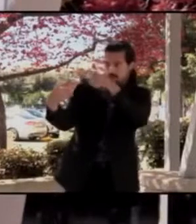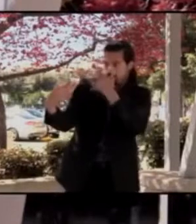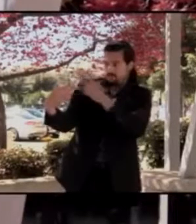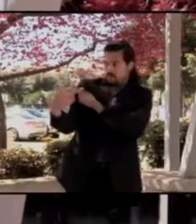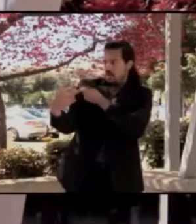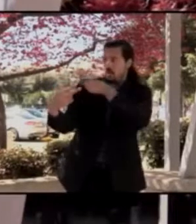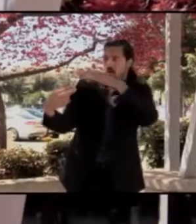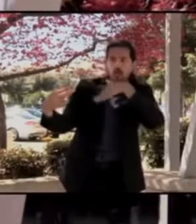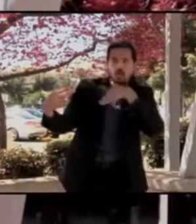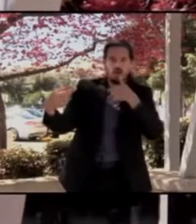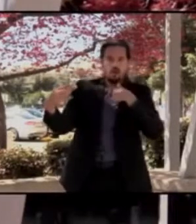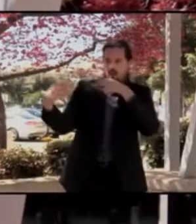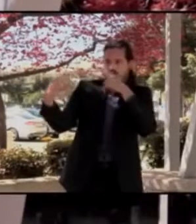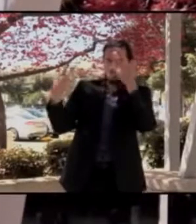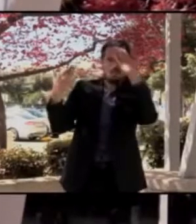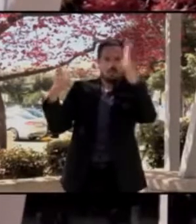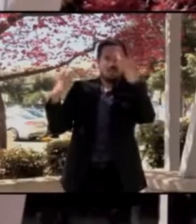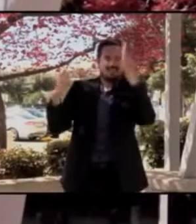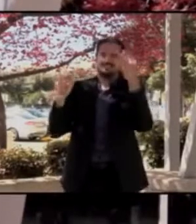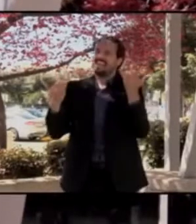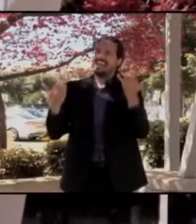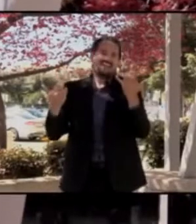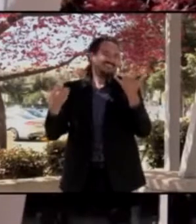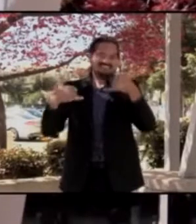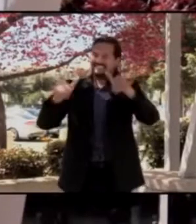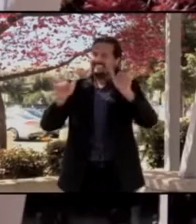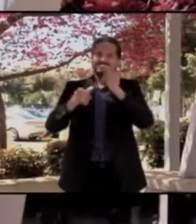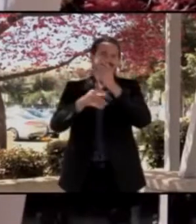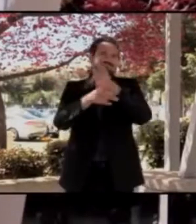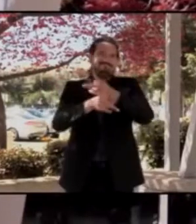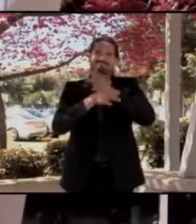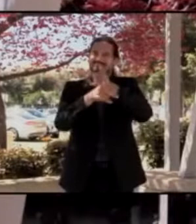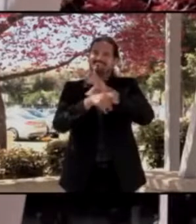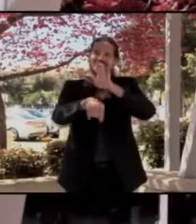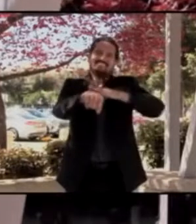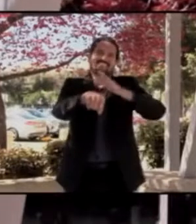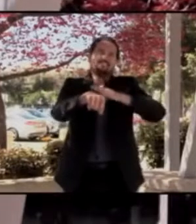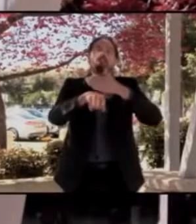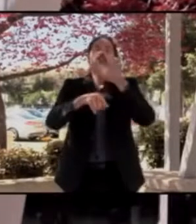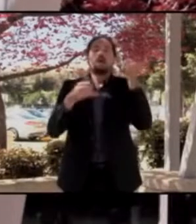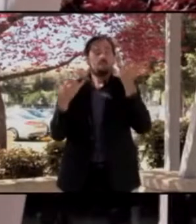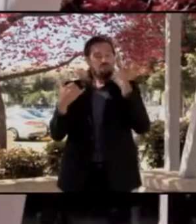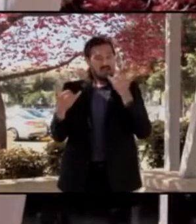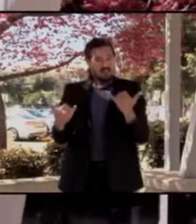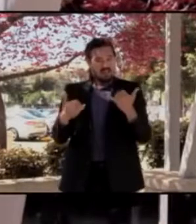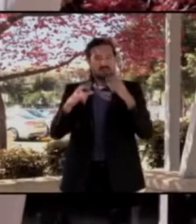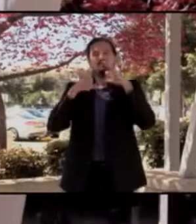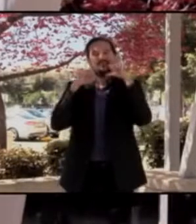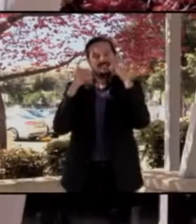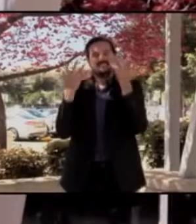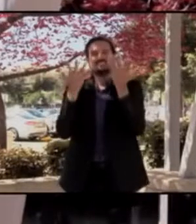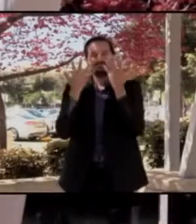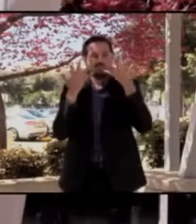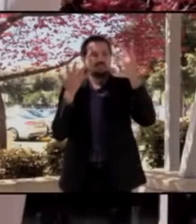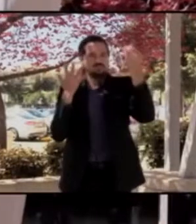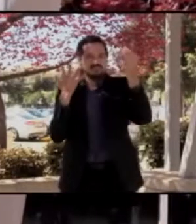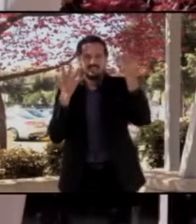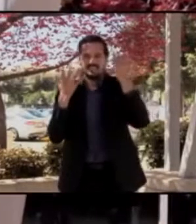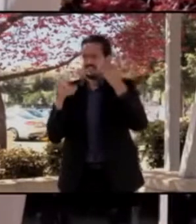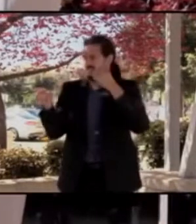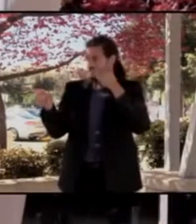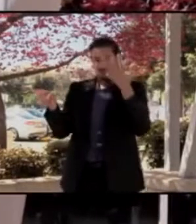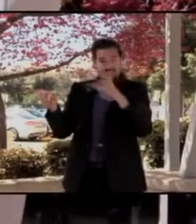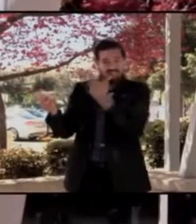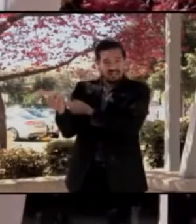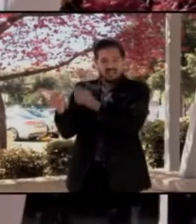thing to, wear a mask when you're close to people who are not from your household. Thanks. So your recommendation